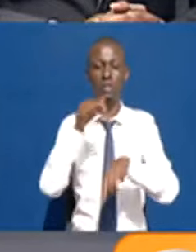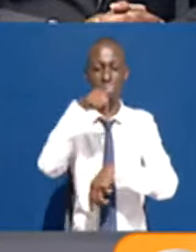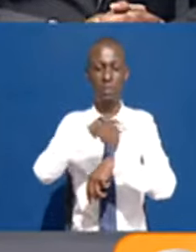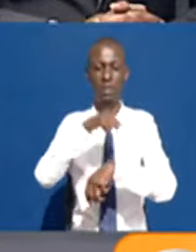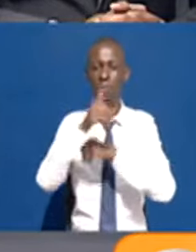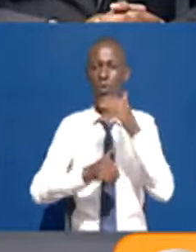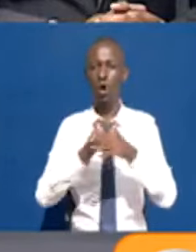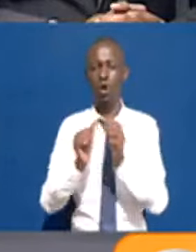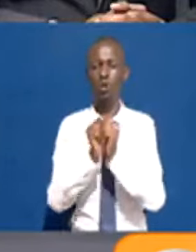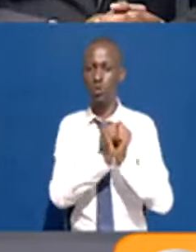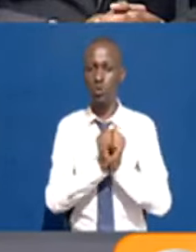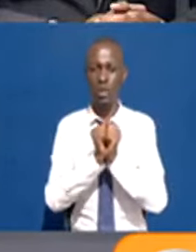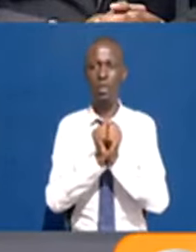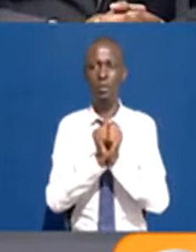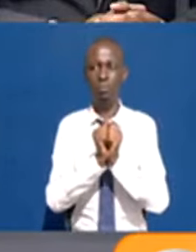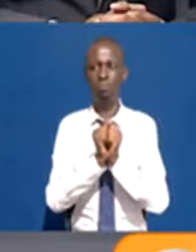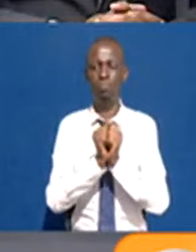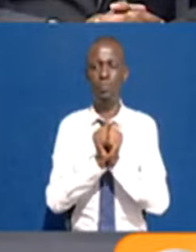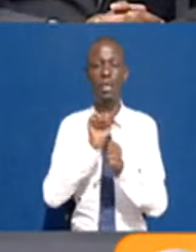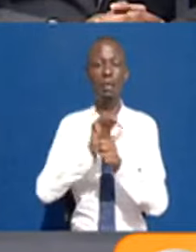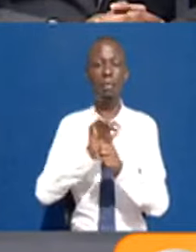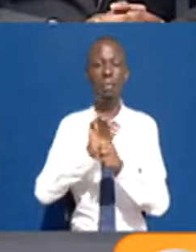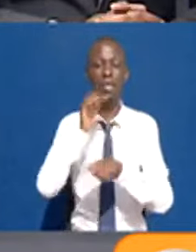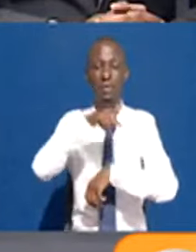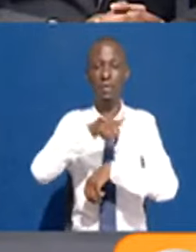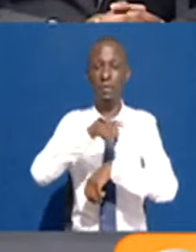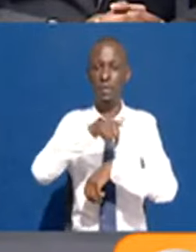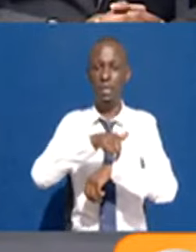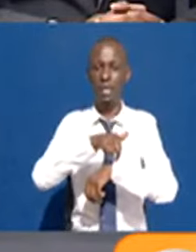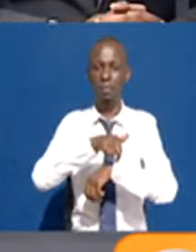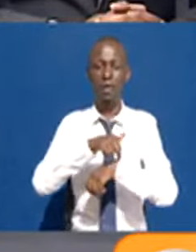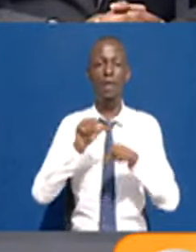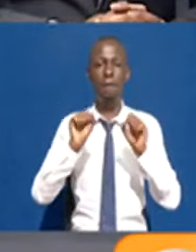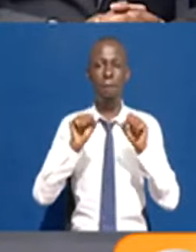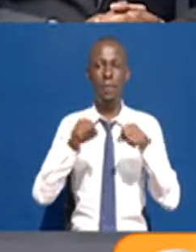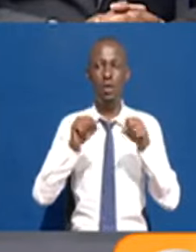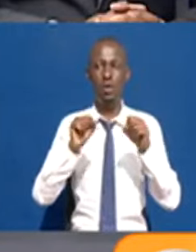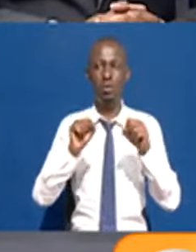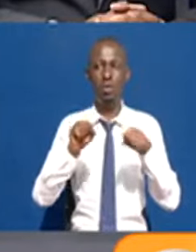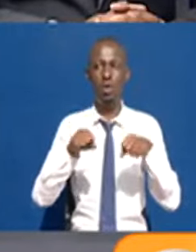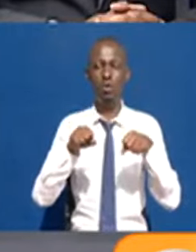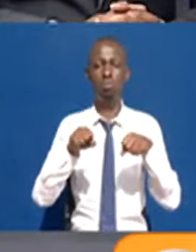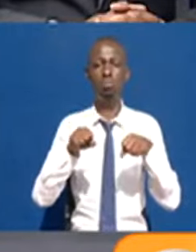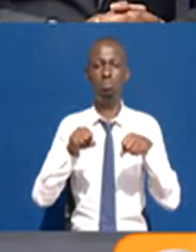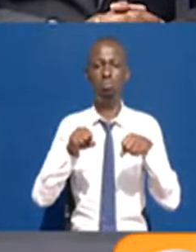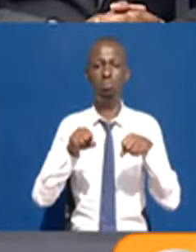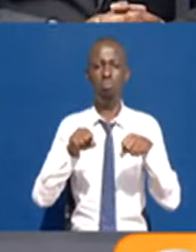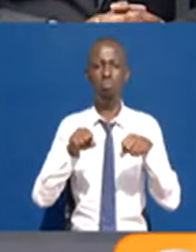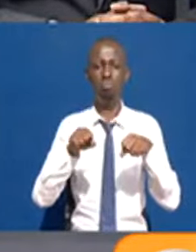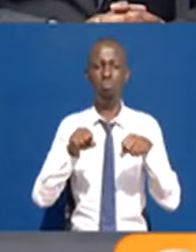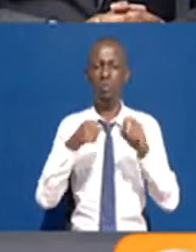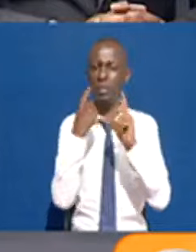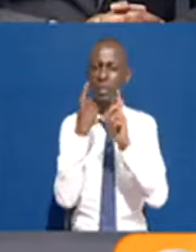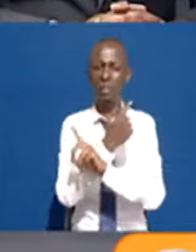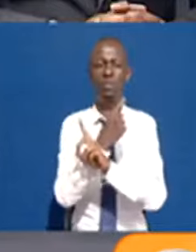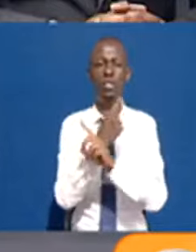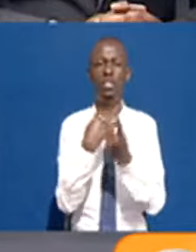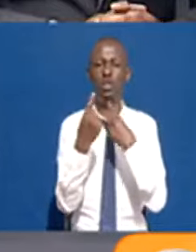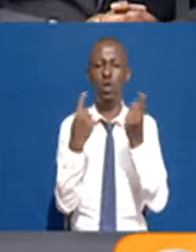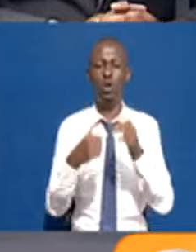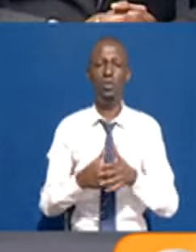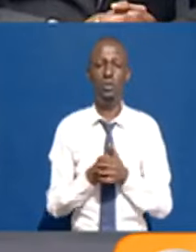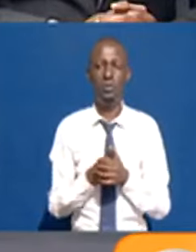once, and on several occasions, sounding like the Tower of Babel. Folks, it is not